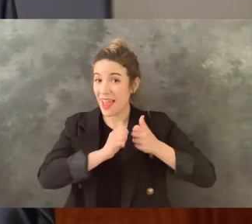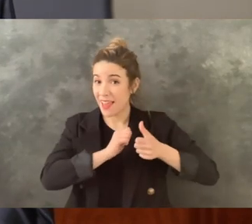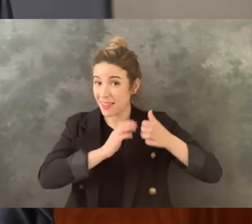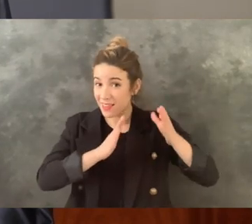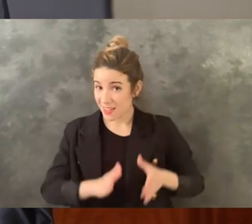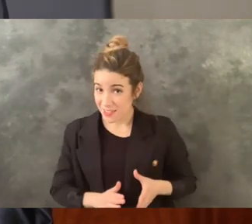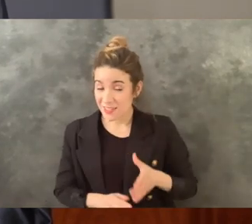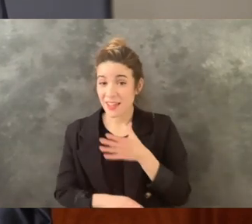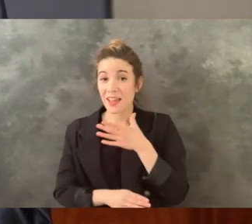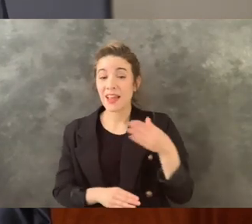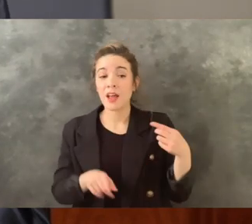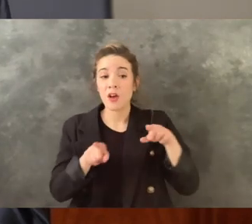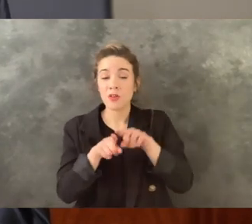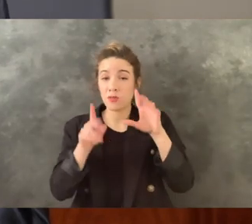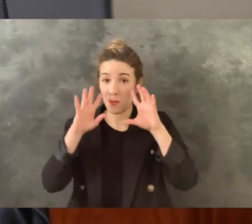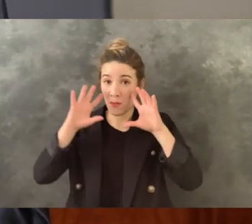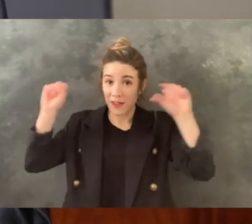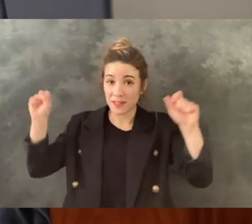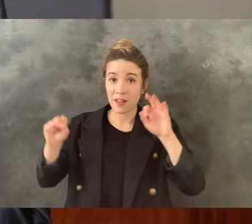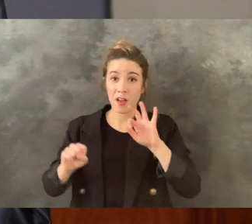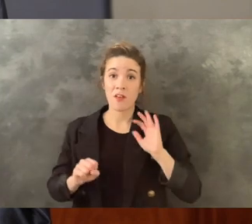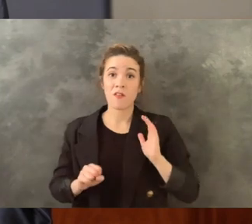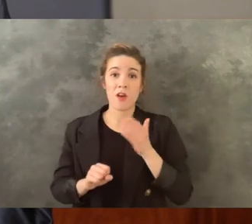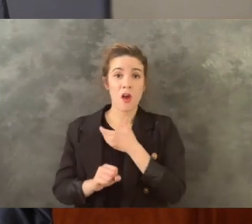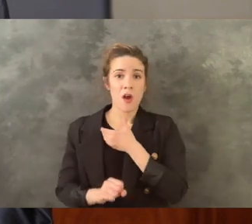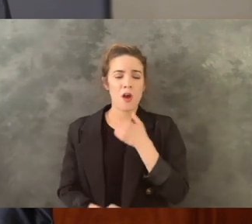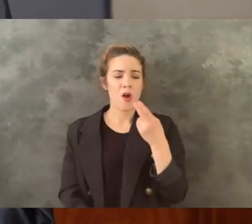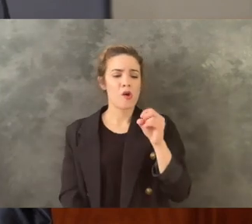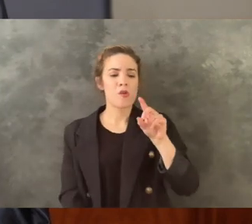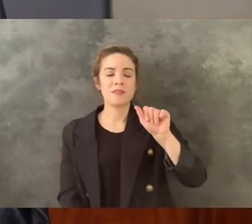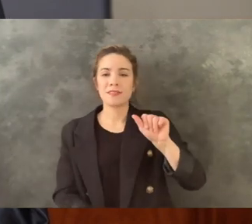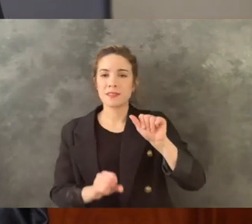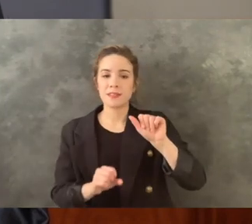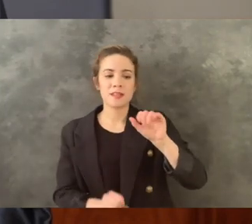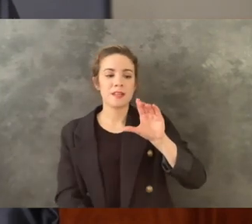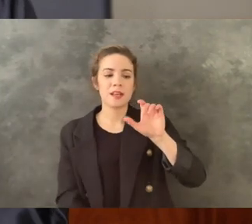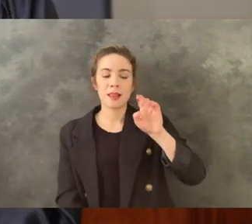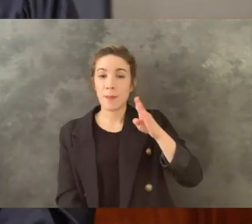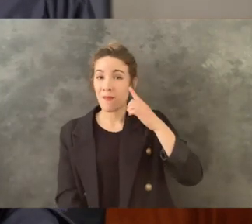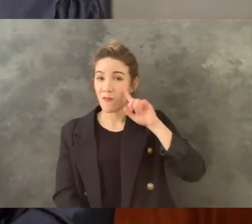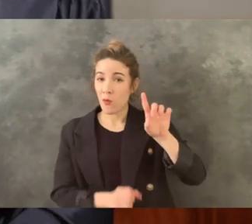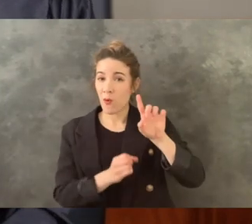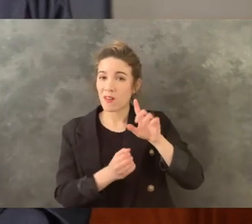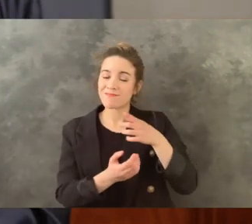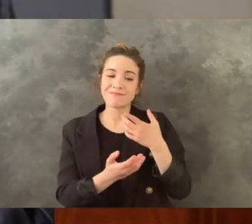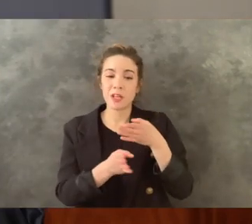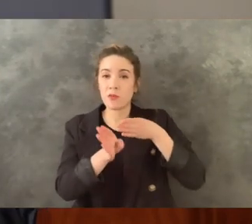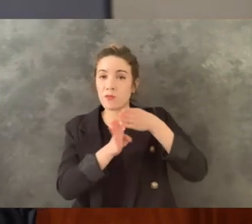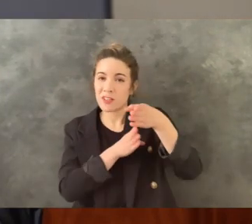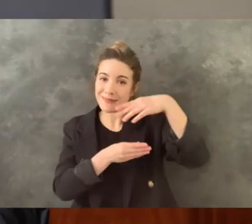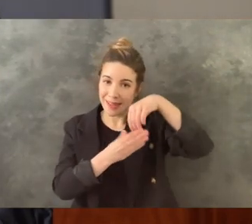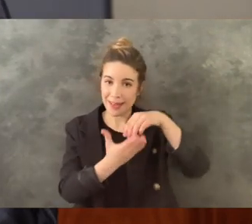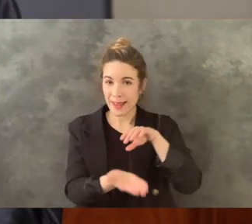an athlete, and he's president as well of our HOSA Club for Health Careers.